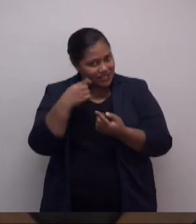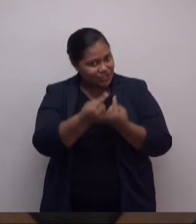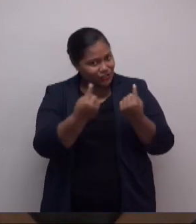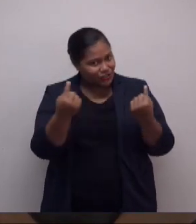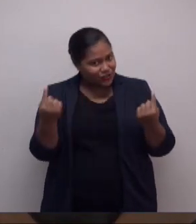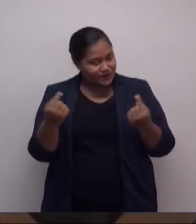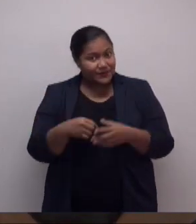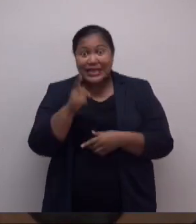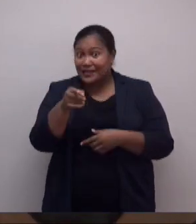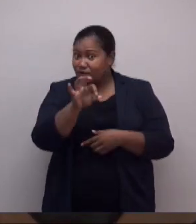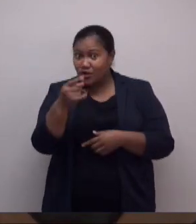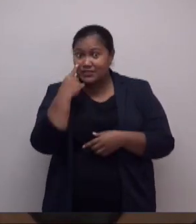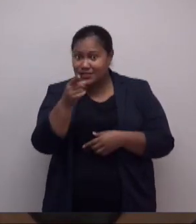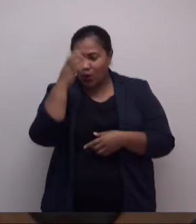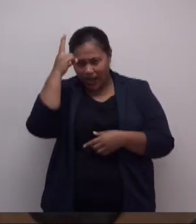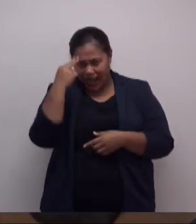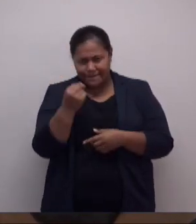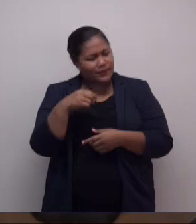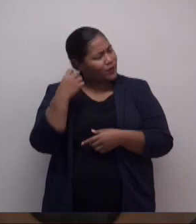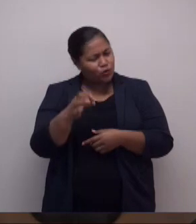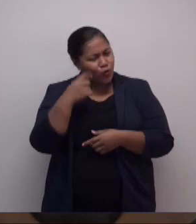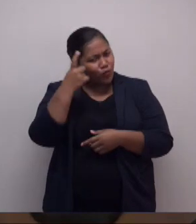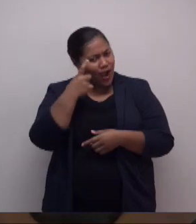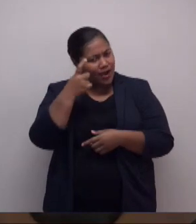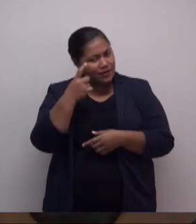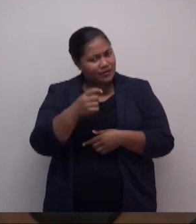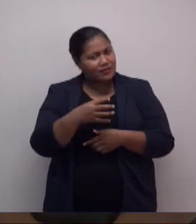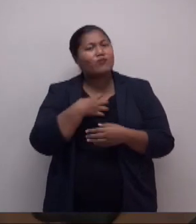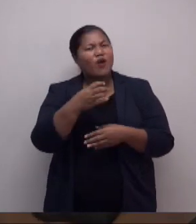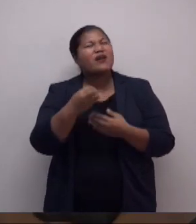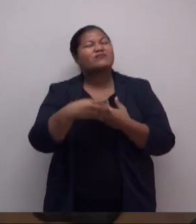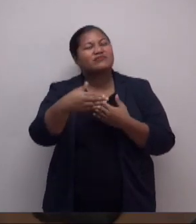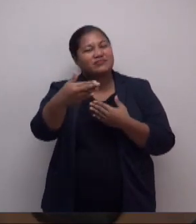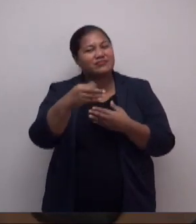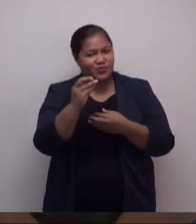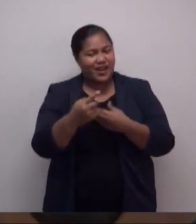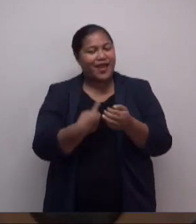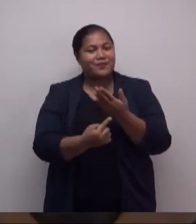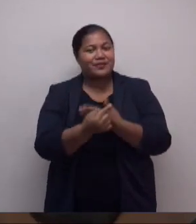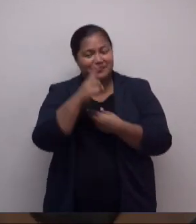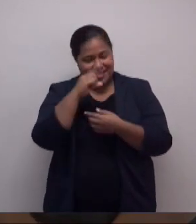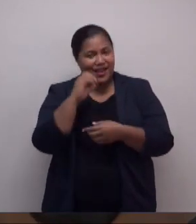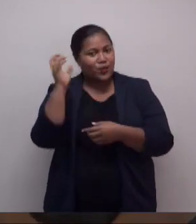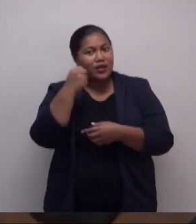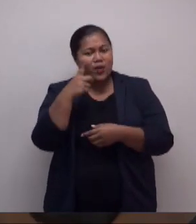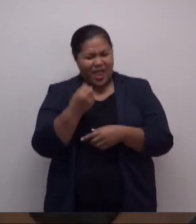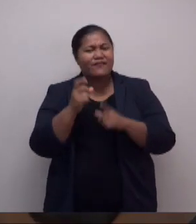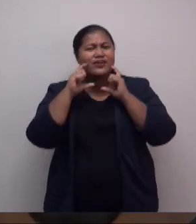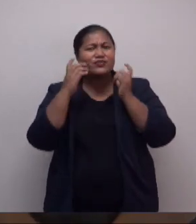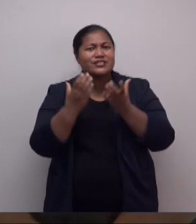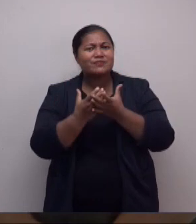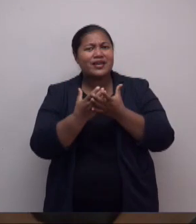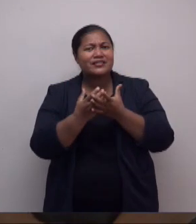If you don't see your name, don't worry. There will be more chances to win. We have a Christmas draw planned for